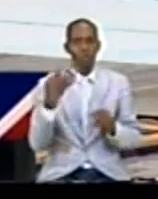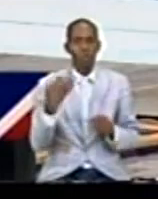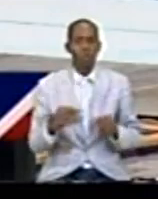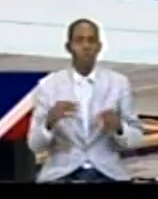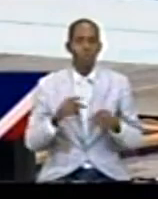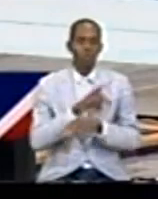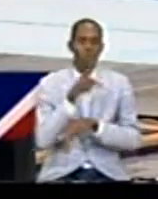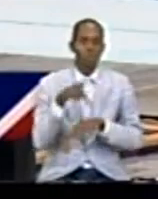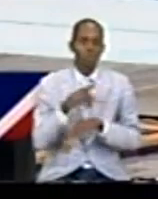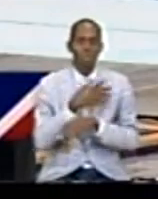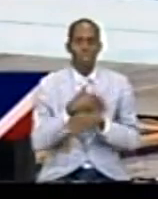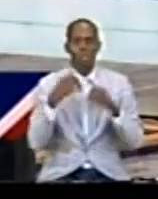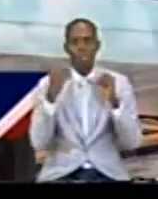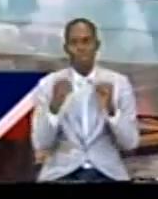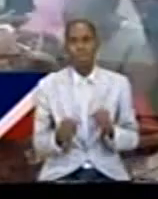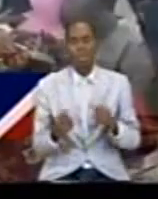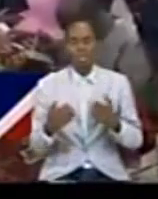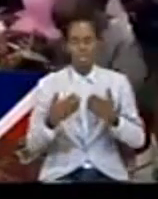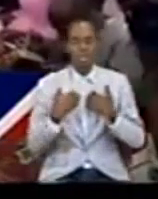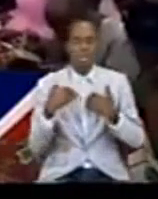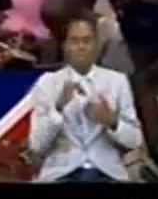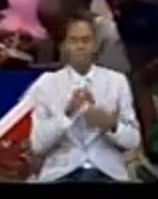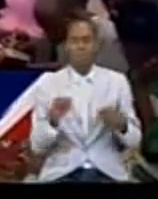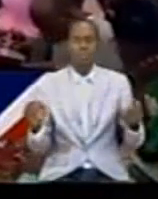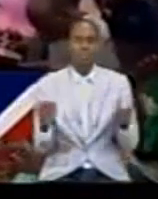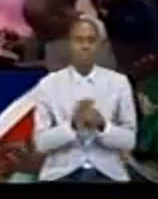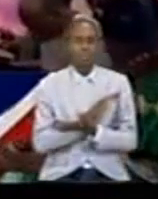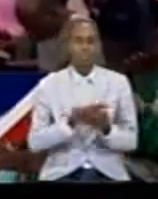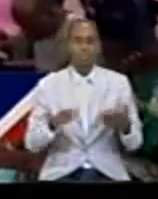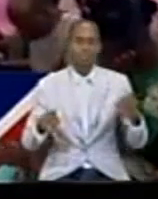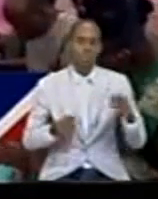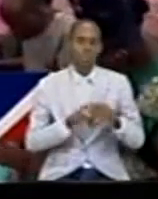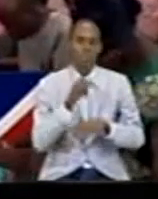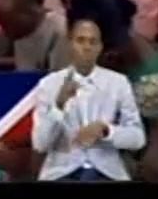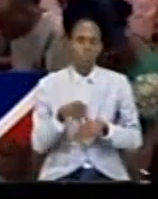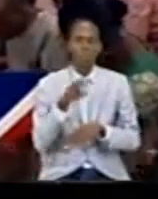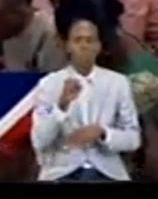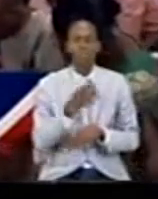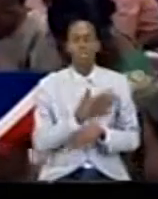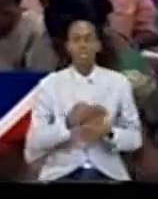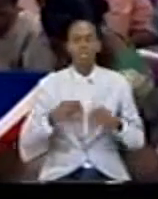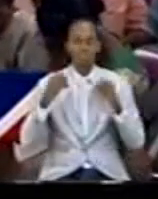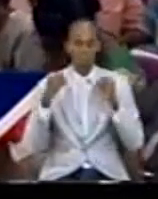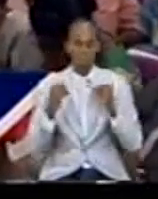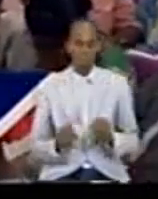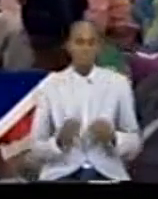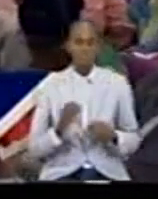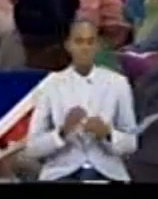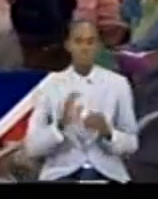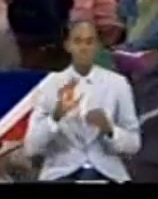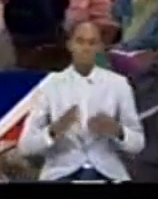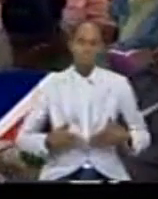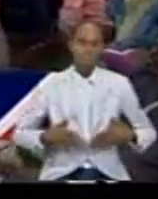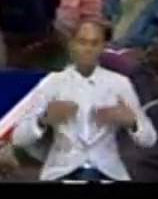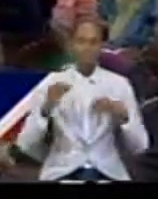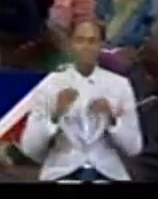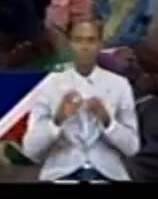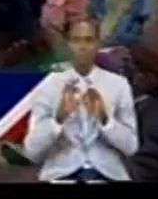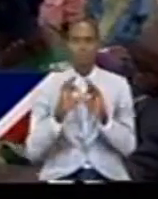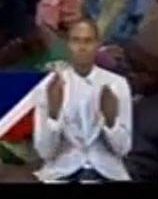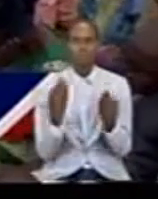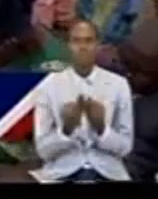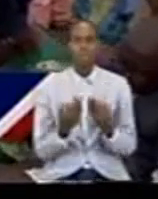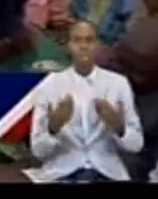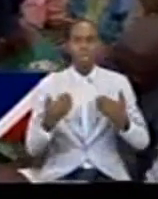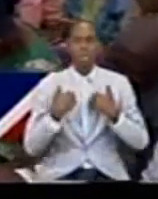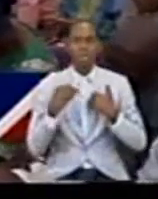your life, having spoiled principalities and powers in your family, having